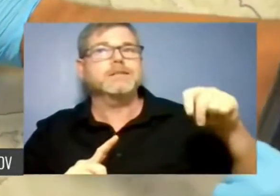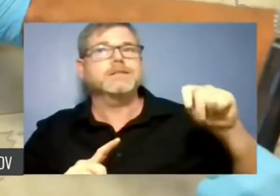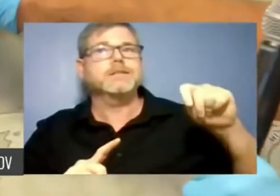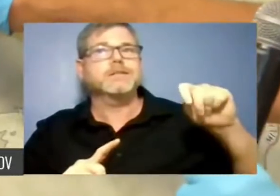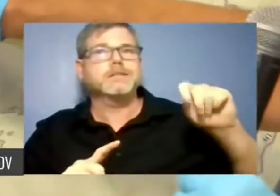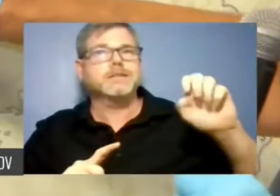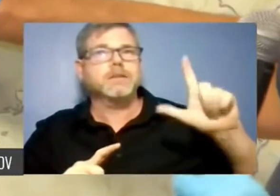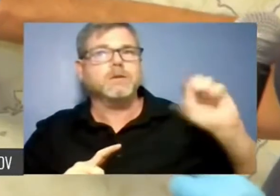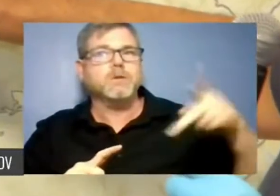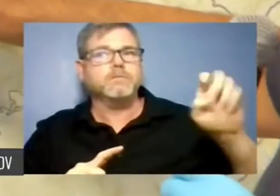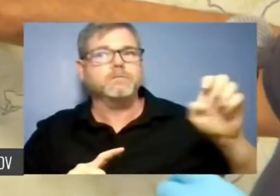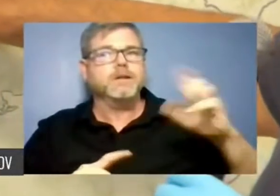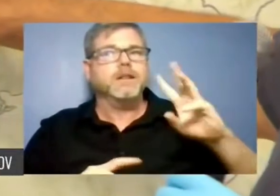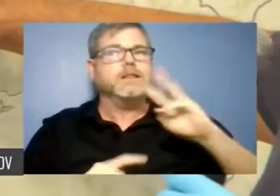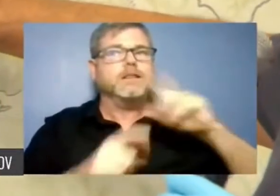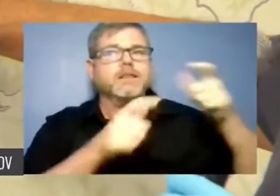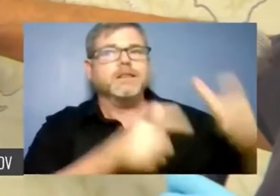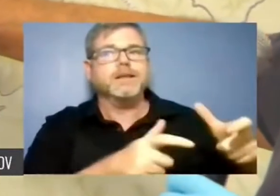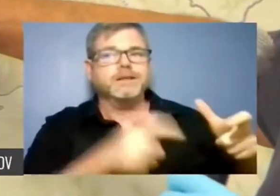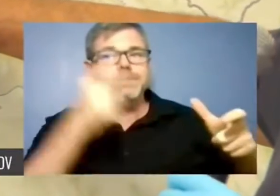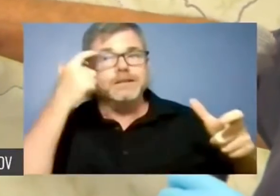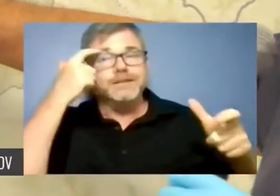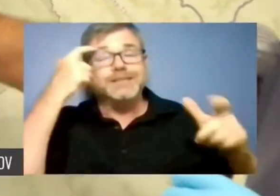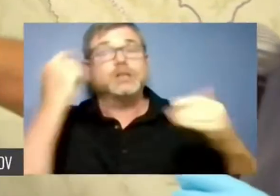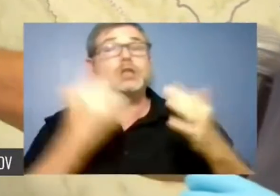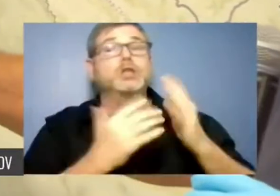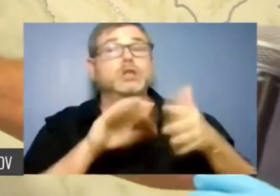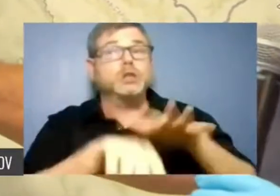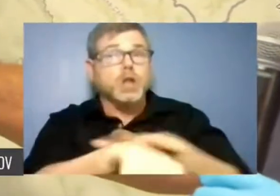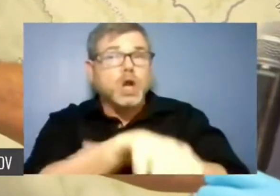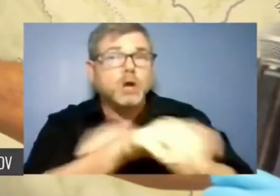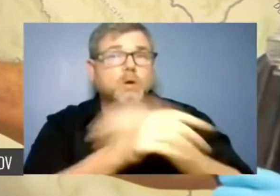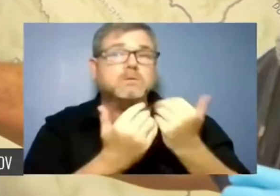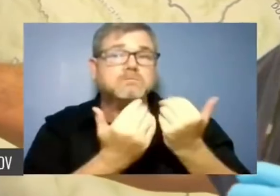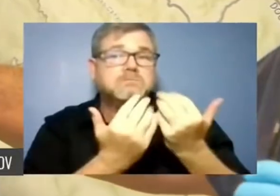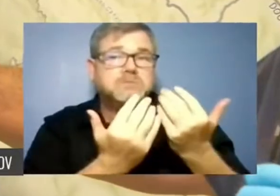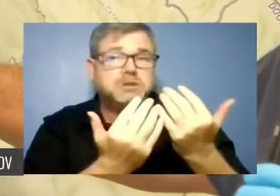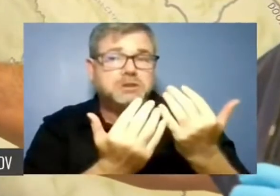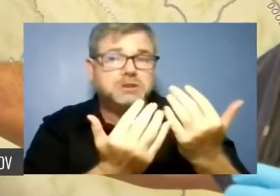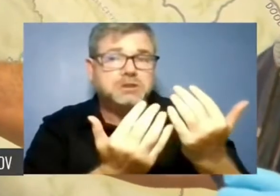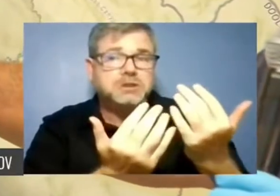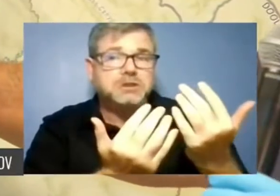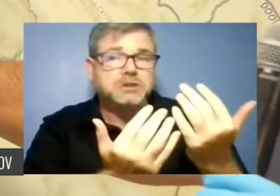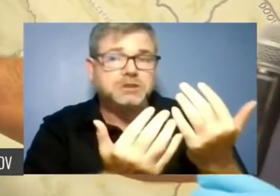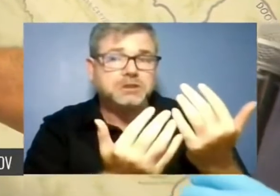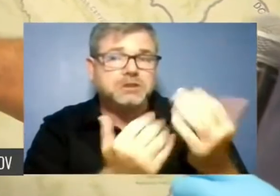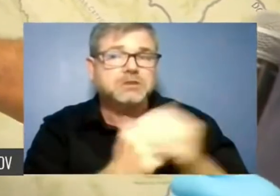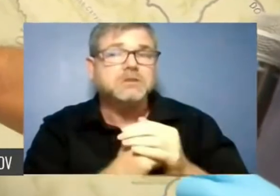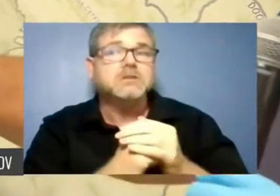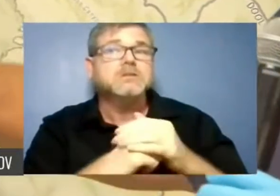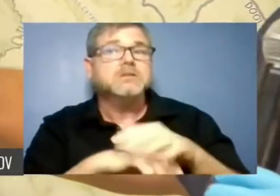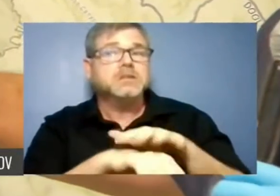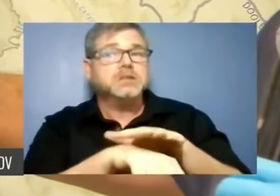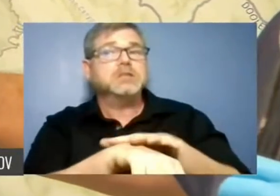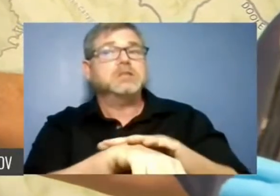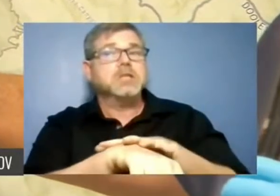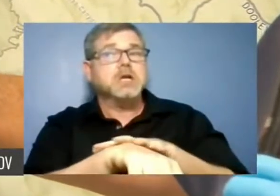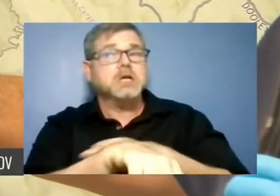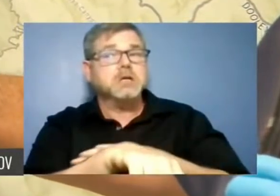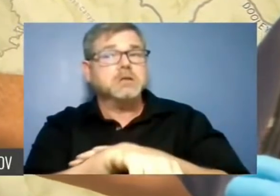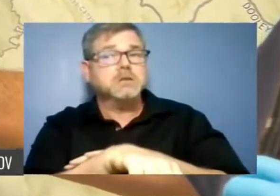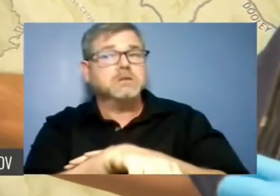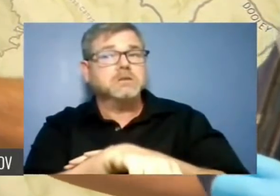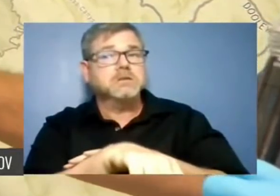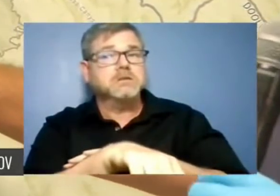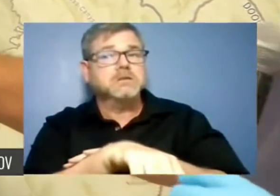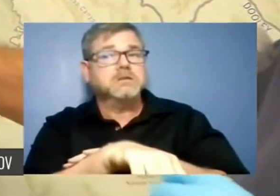here. It is moving, it's moving so slow that we don't see it as any issues in here, and it's cleaning up some of the dead and